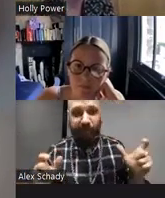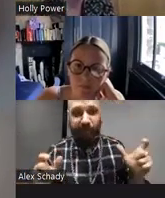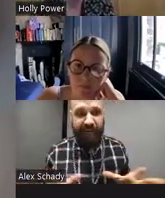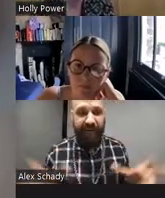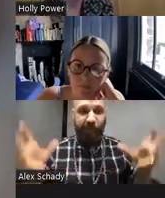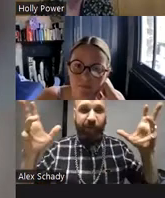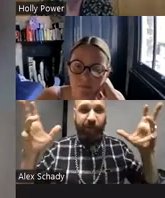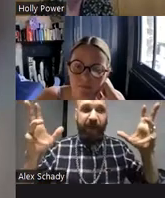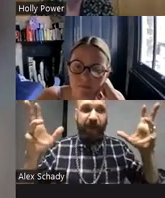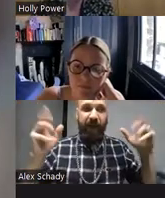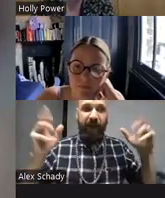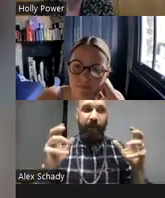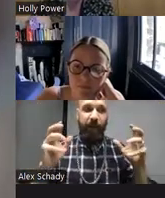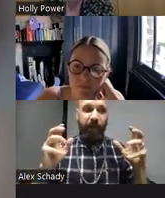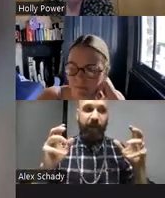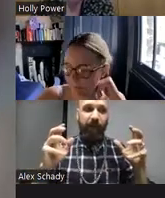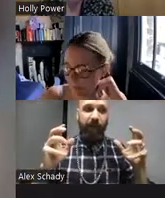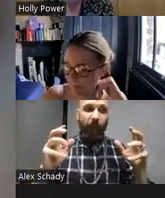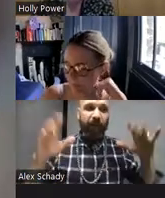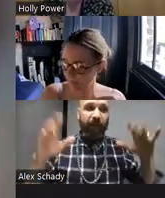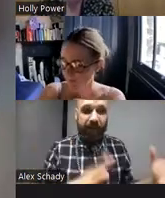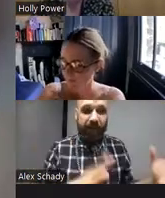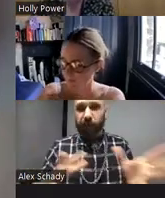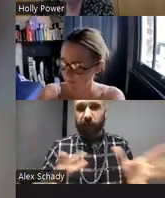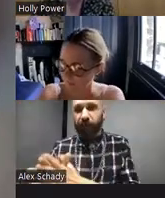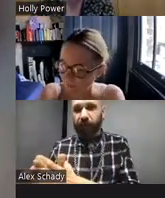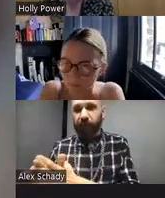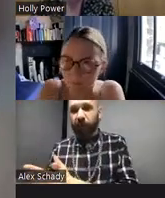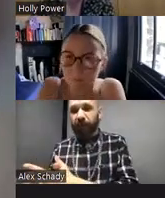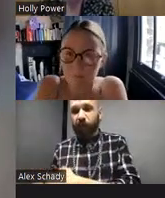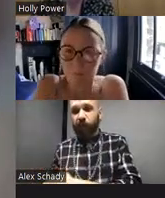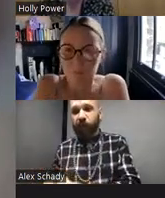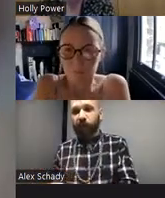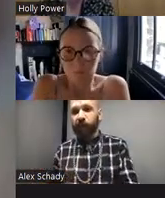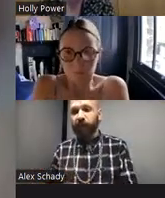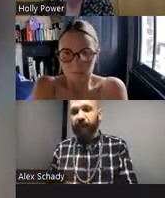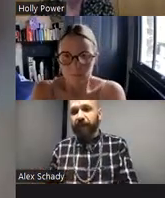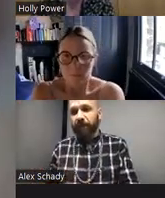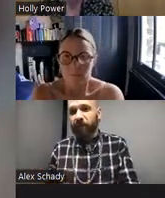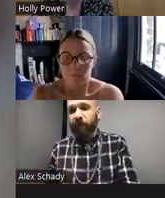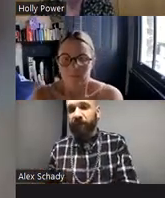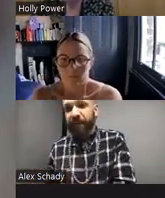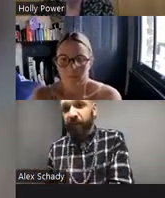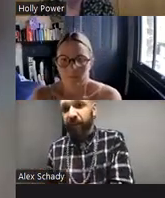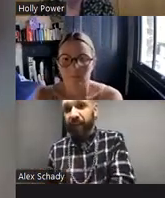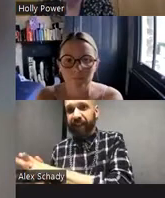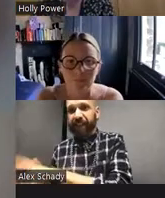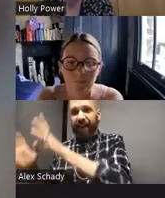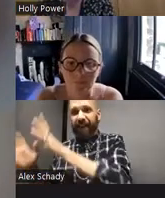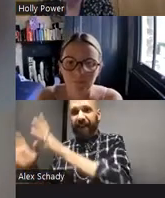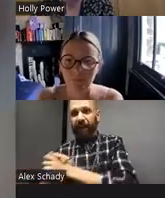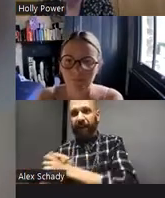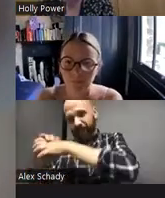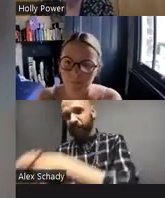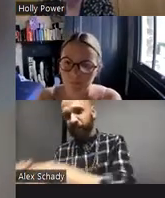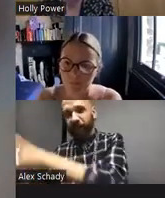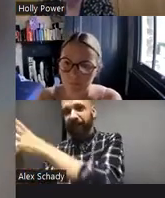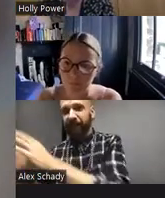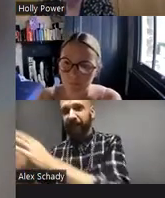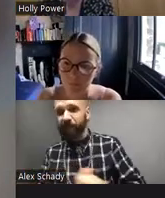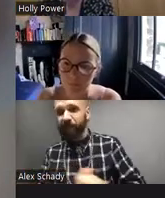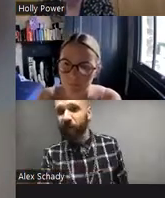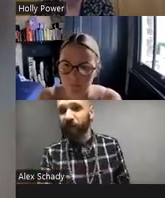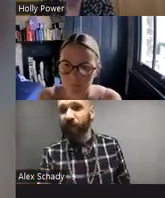earlier, but I'll expand on it now. What I didn't want it to feel like was that we were doing some sort of benevolent kind act in